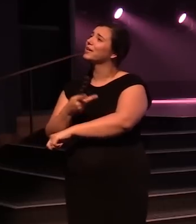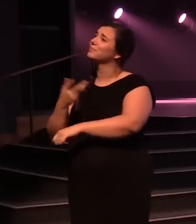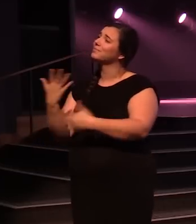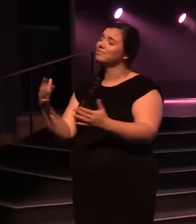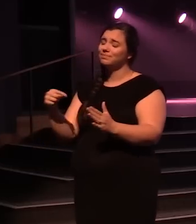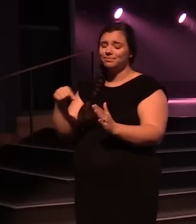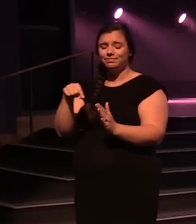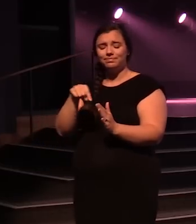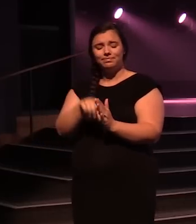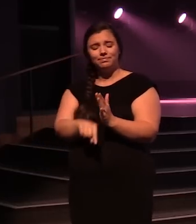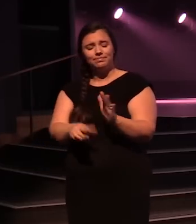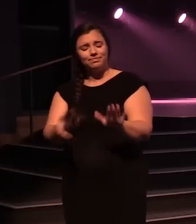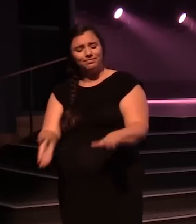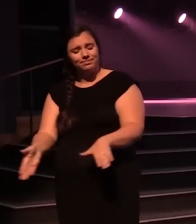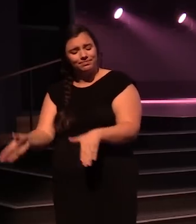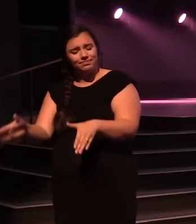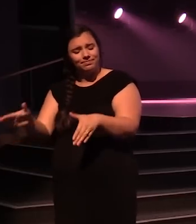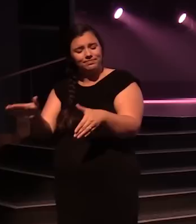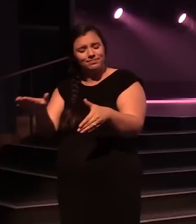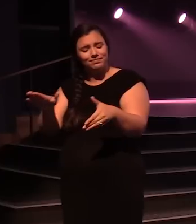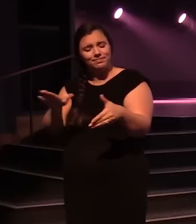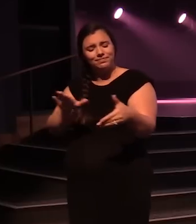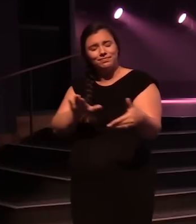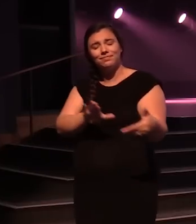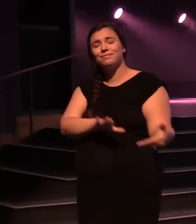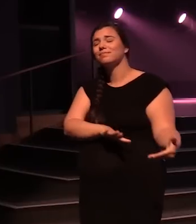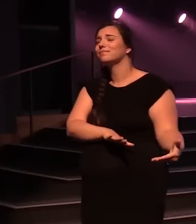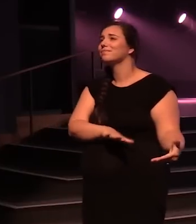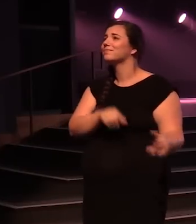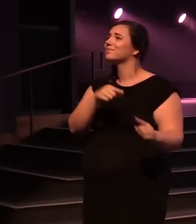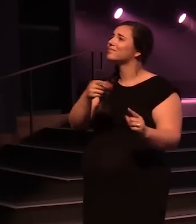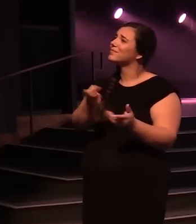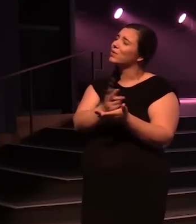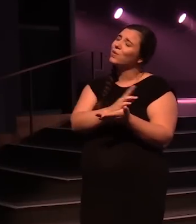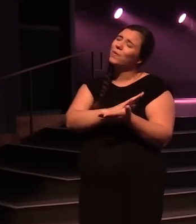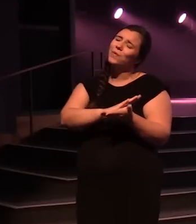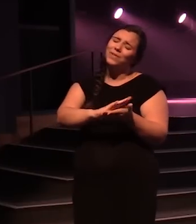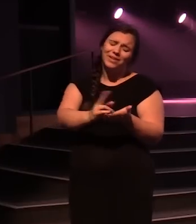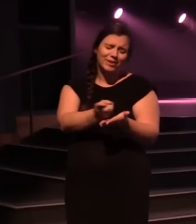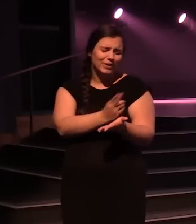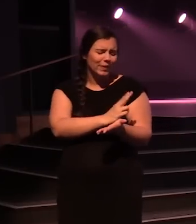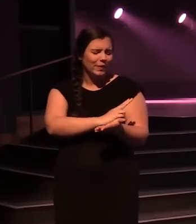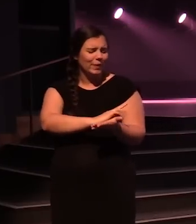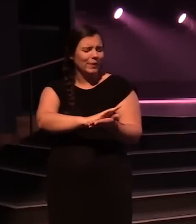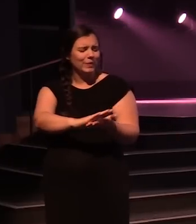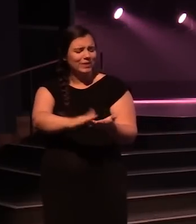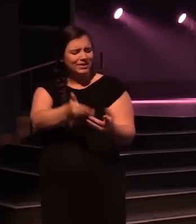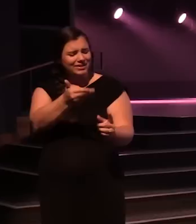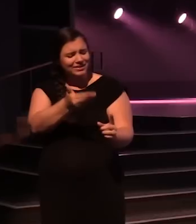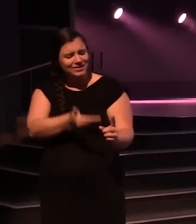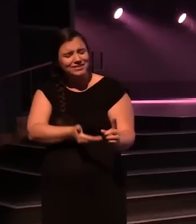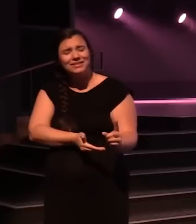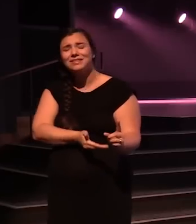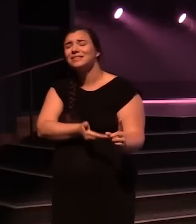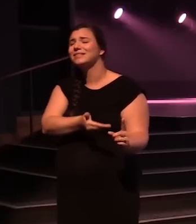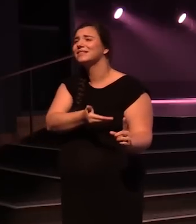Lamb who was slain. Holy, holy is He.